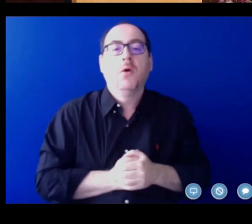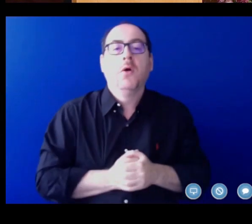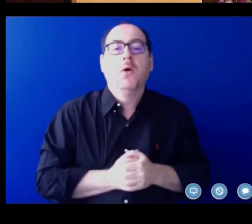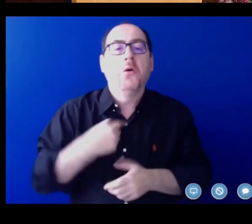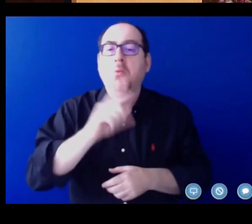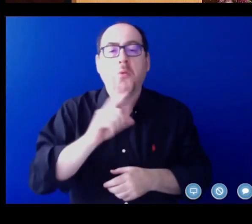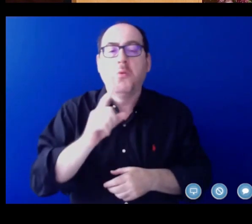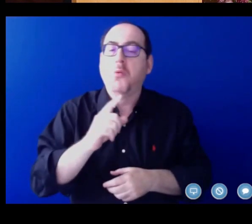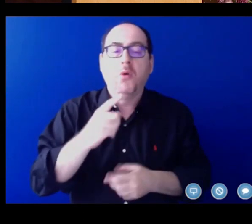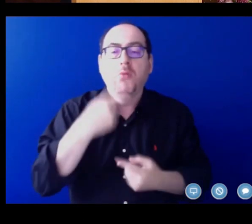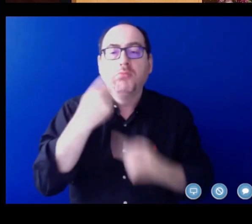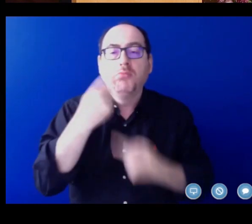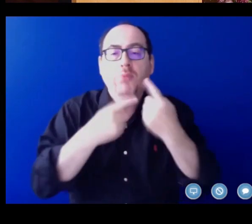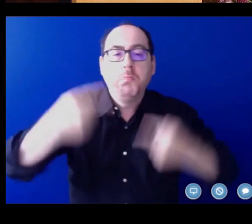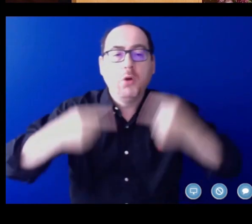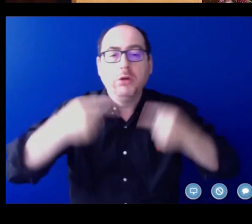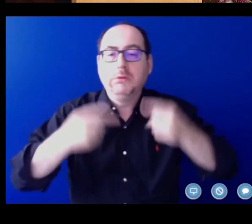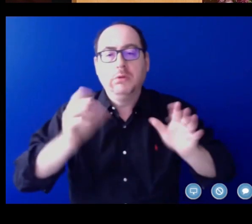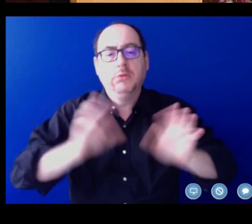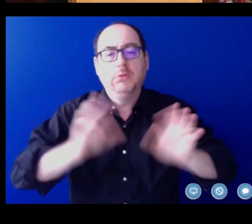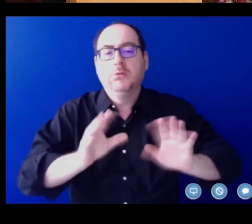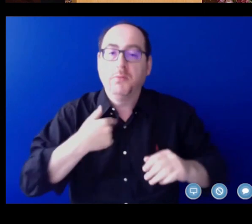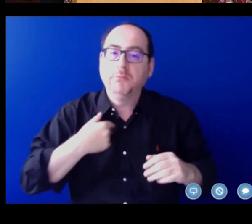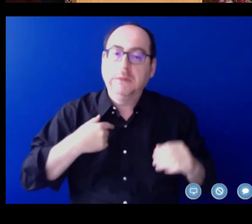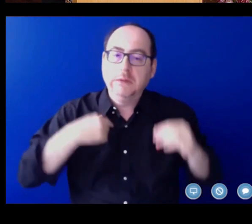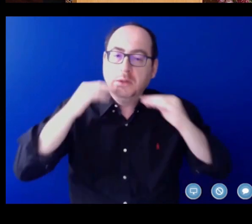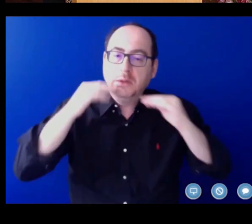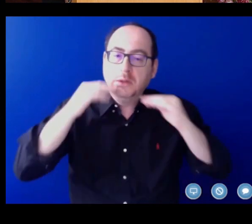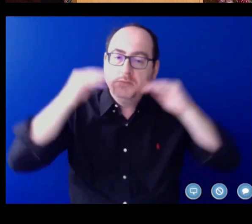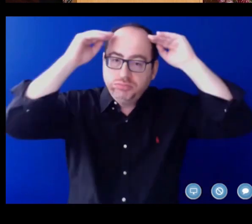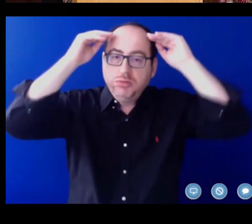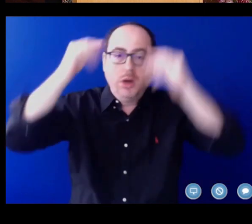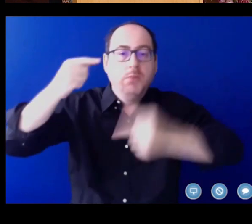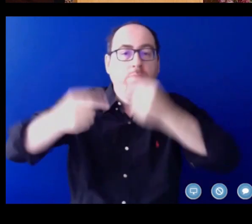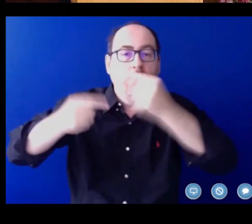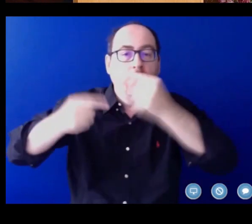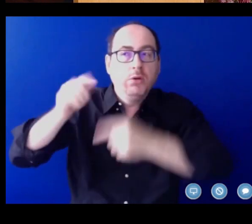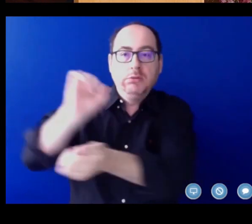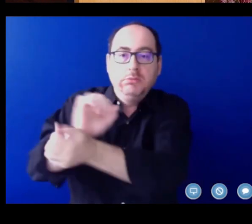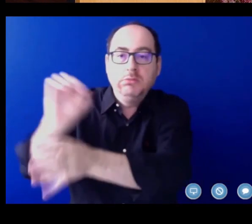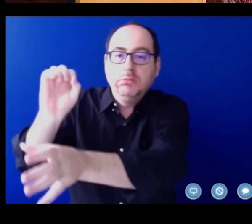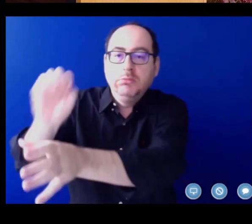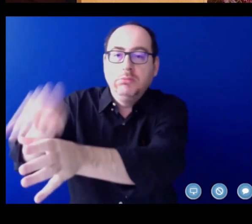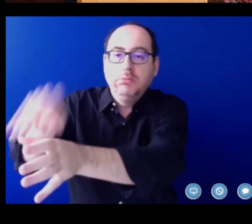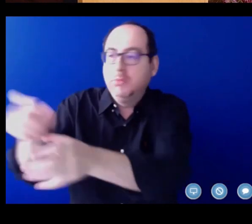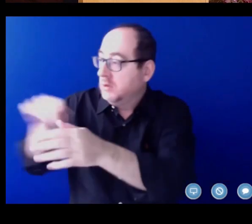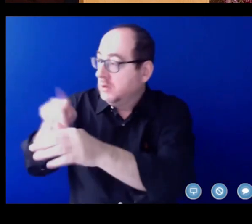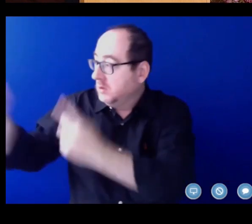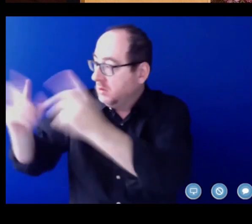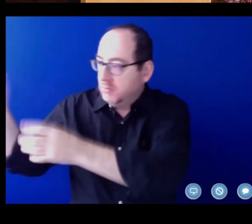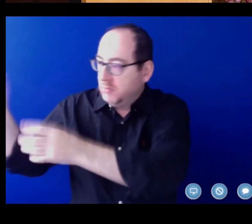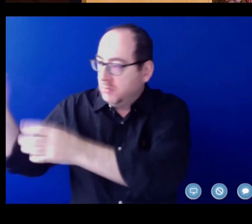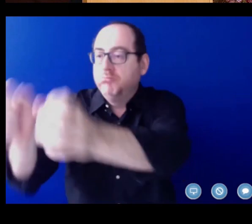just say that I, like many people I know, am personally ashamed of those policies. And I find it particularly disturbing that some people in other